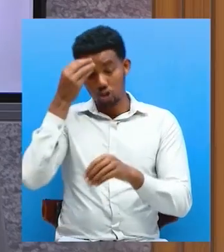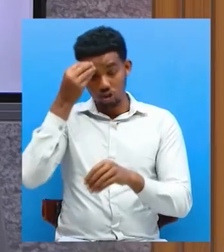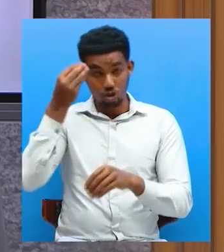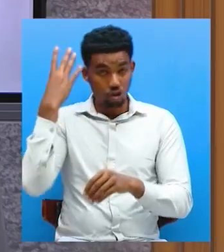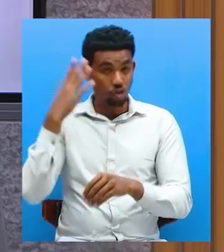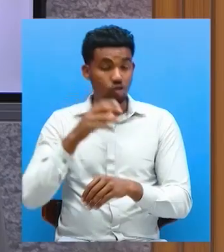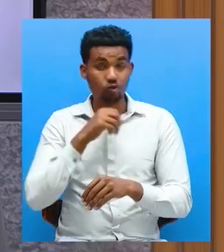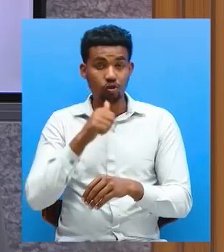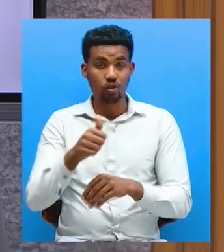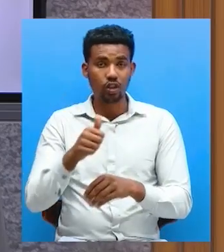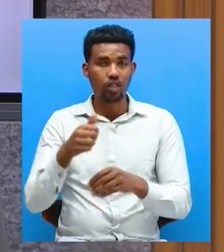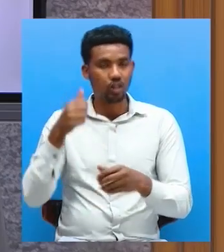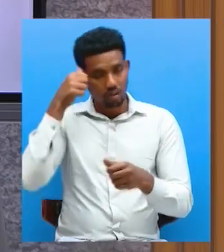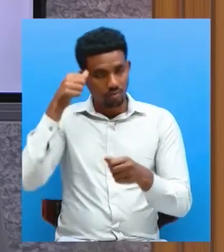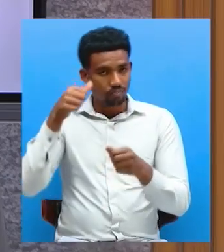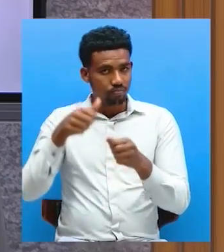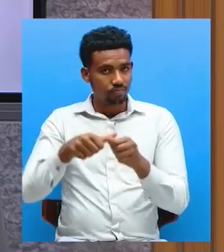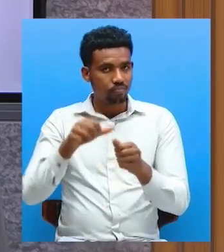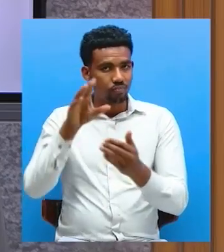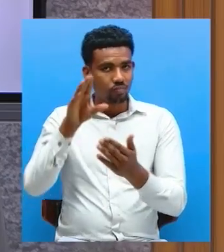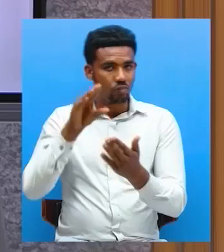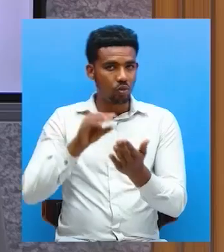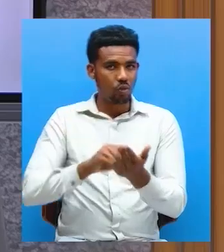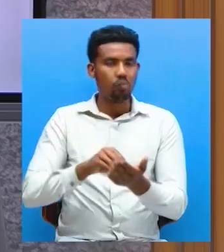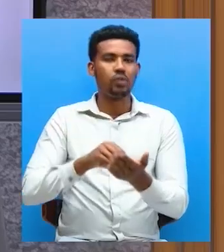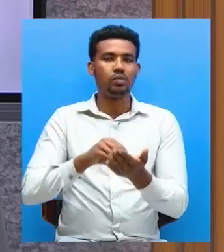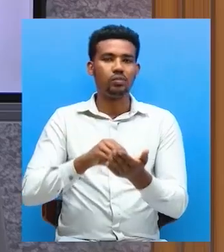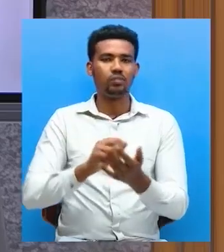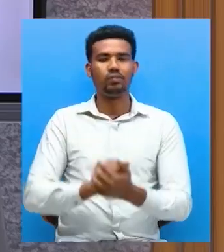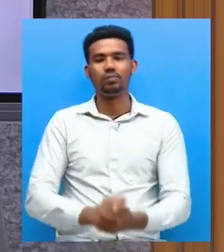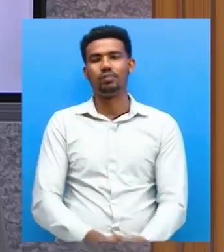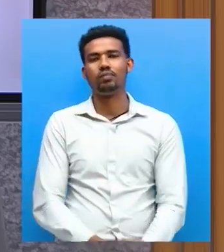to copy in your notebook these questions.